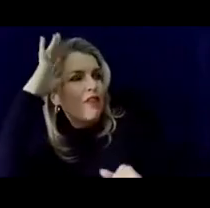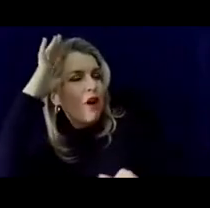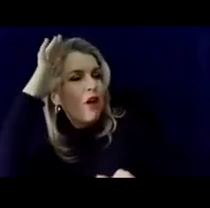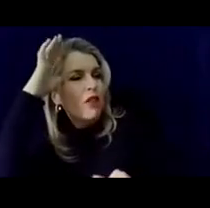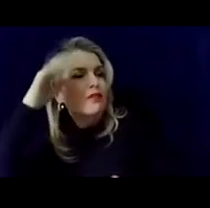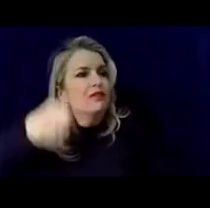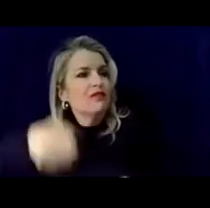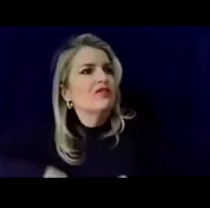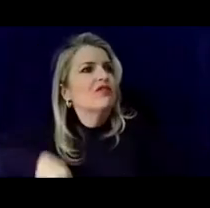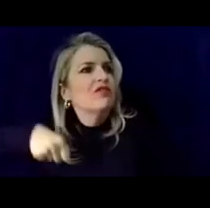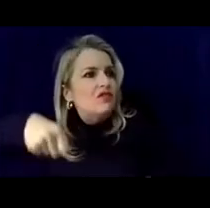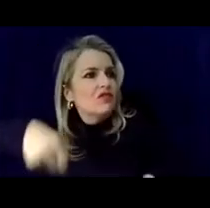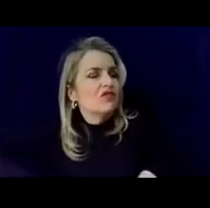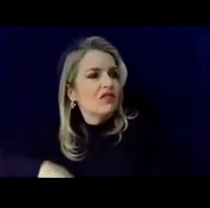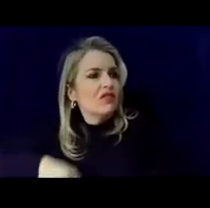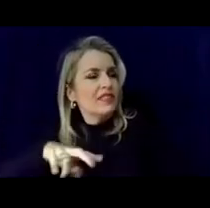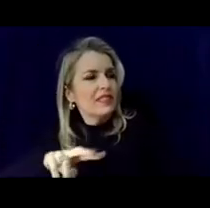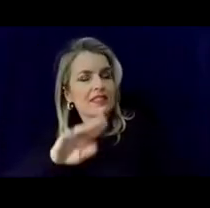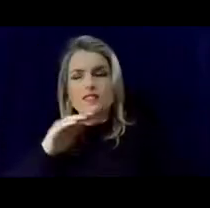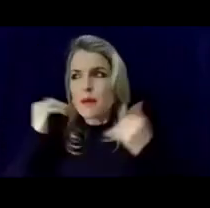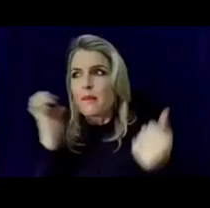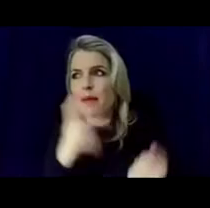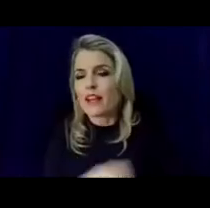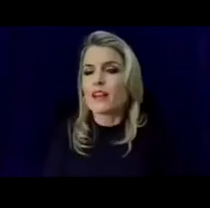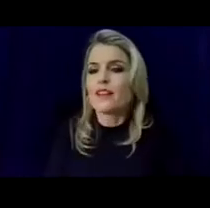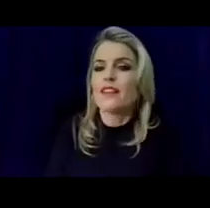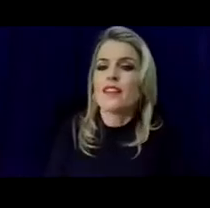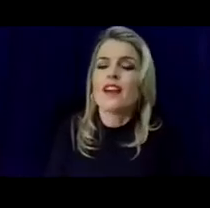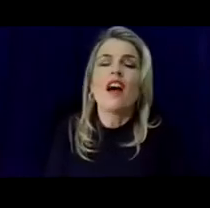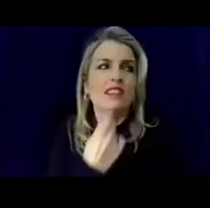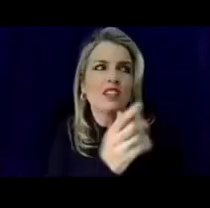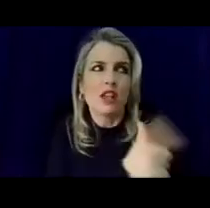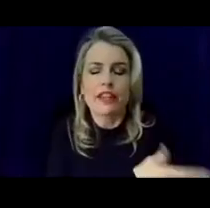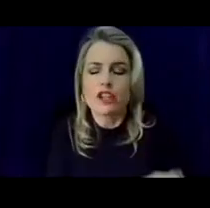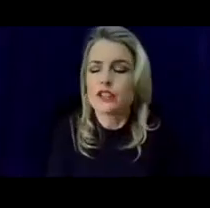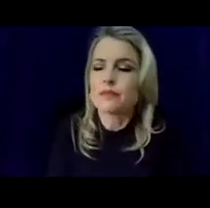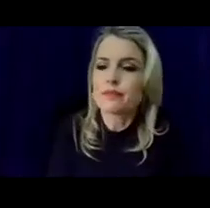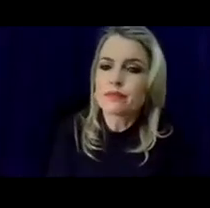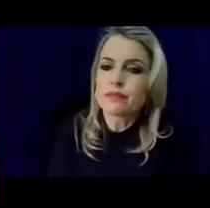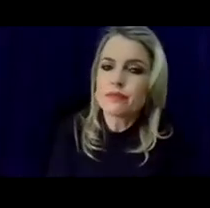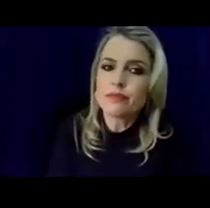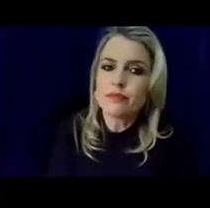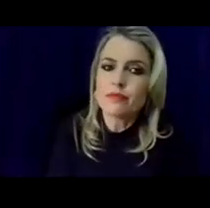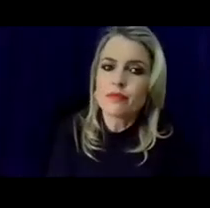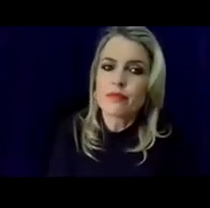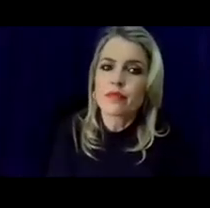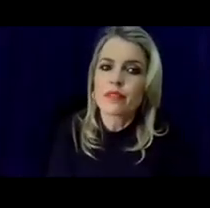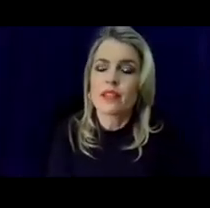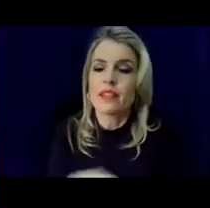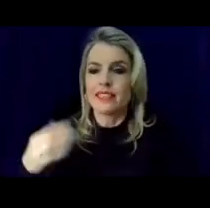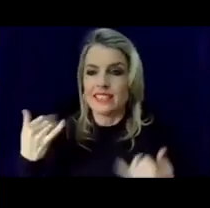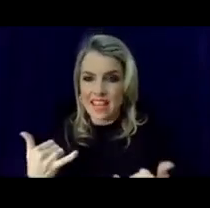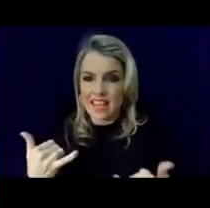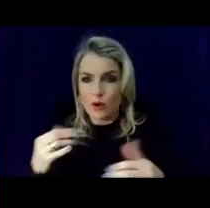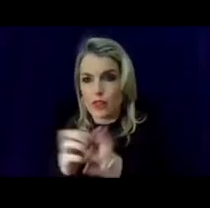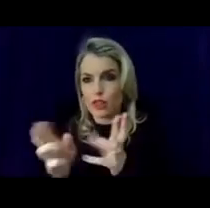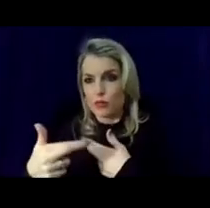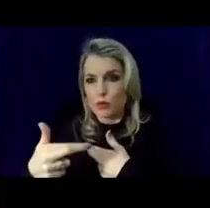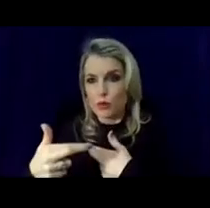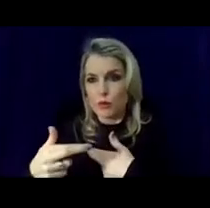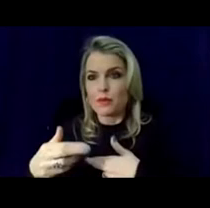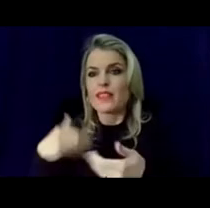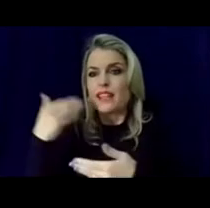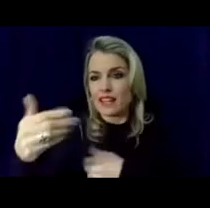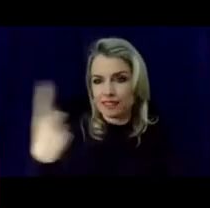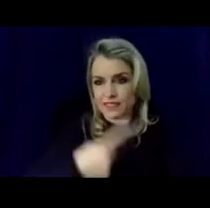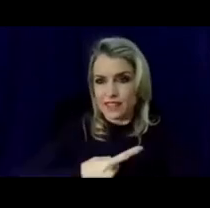his cane. She smiles back. Call you later. Interior, Oscar's brownstone, the next